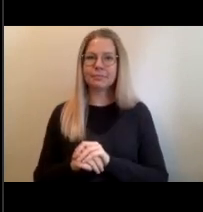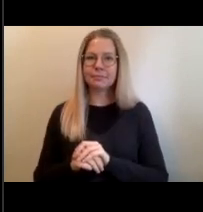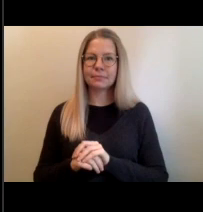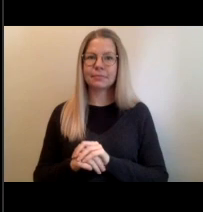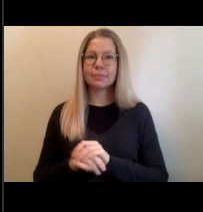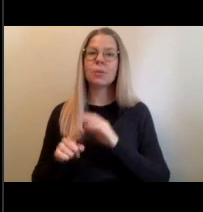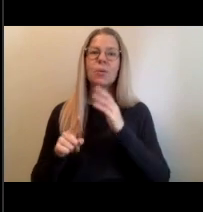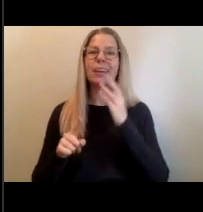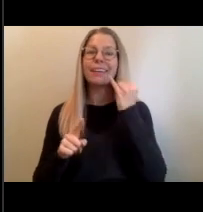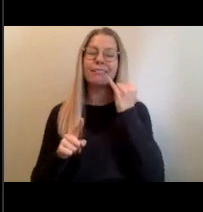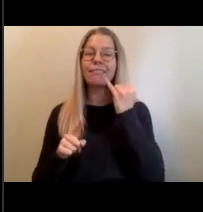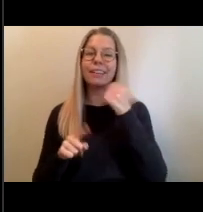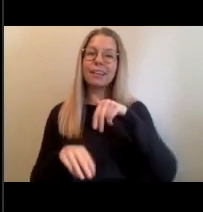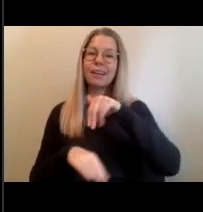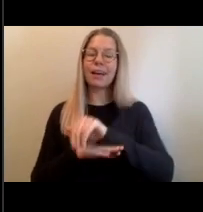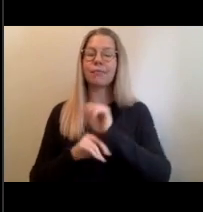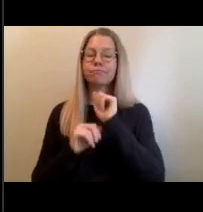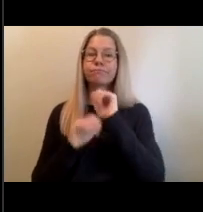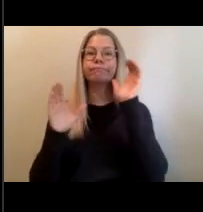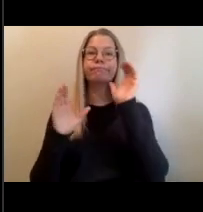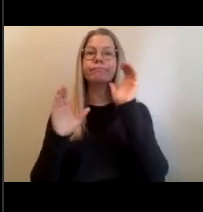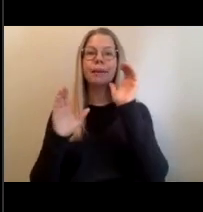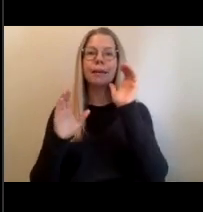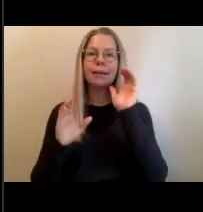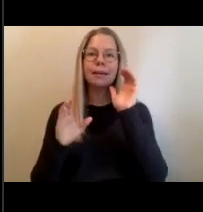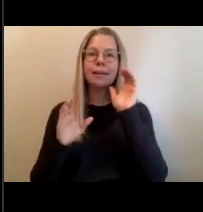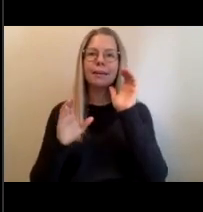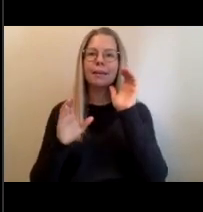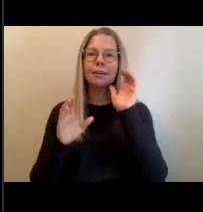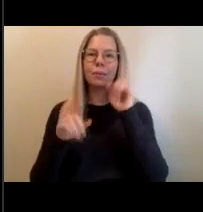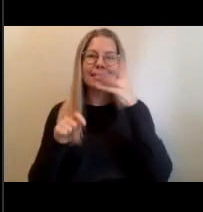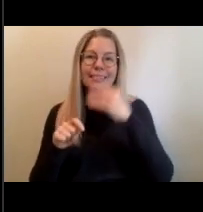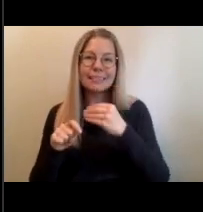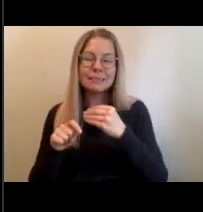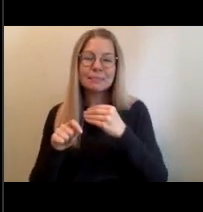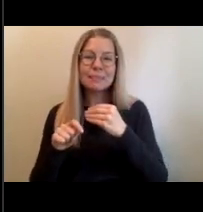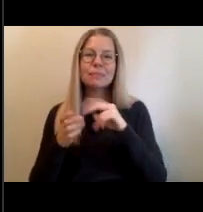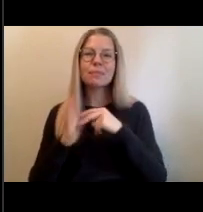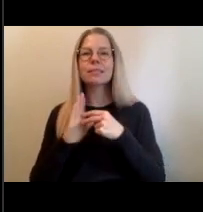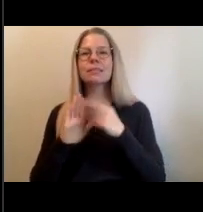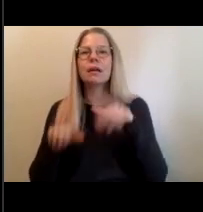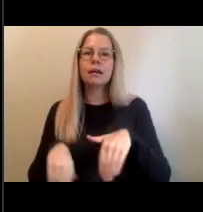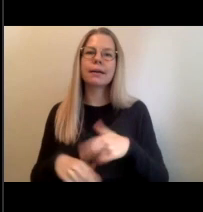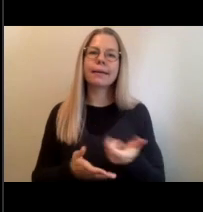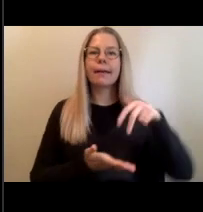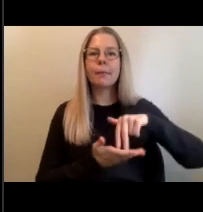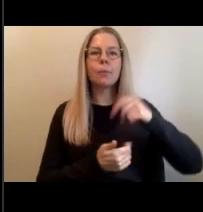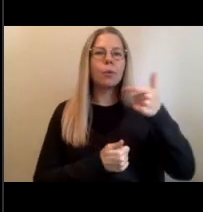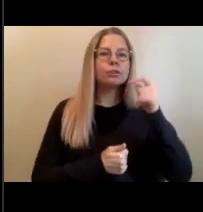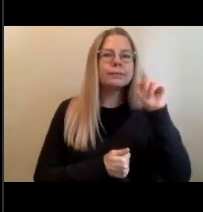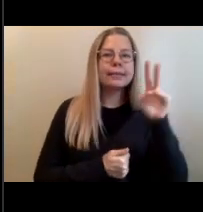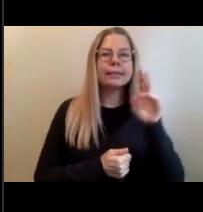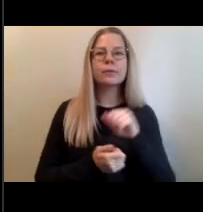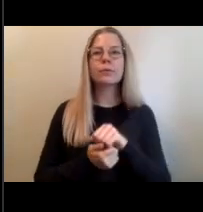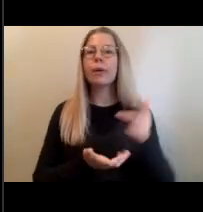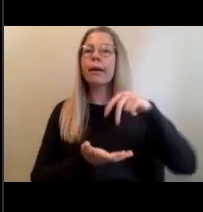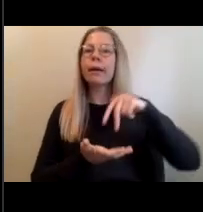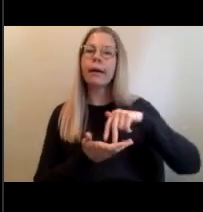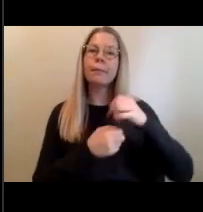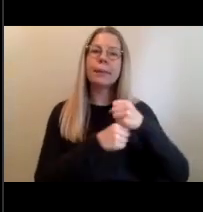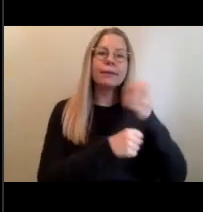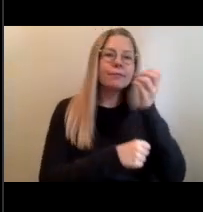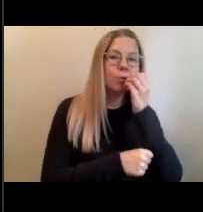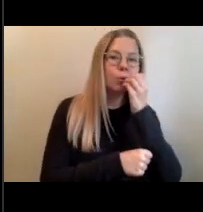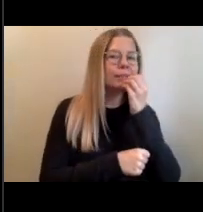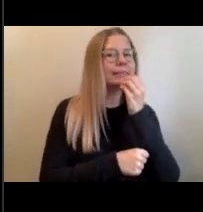matters. So if you are getting up and watching TV or getting up and making food and doing things like that, it will actually